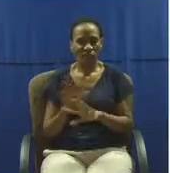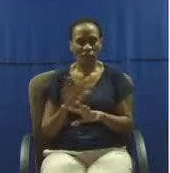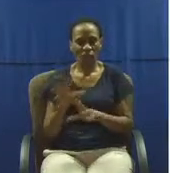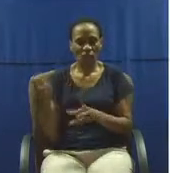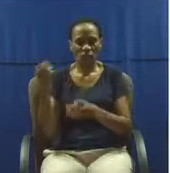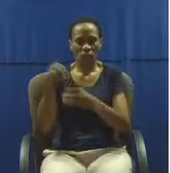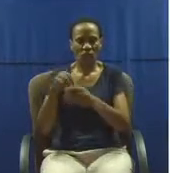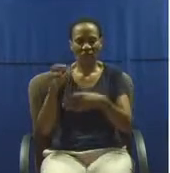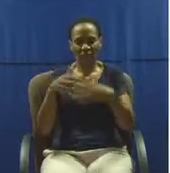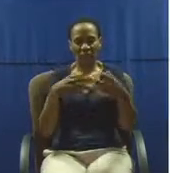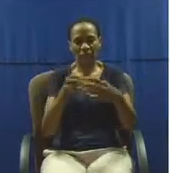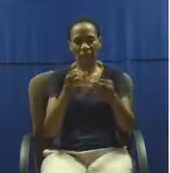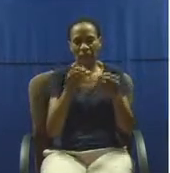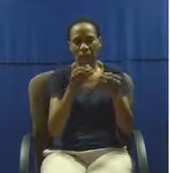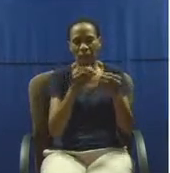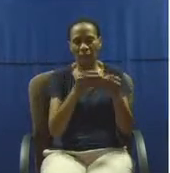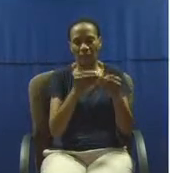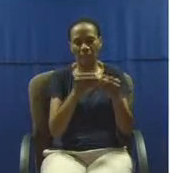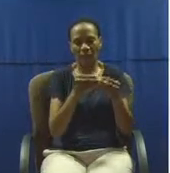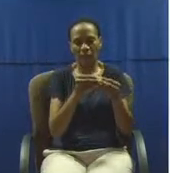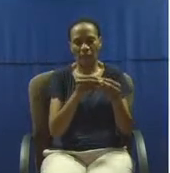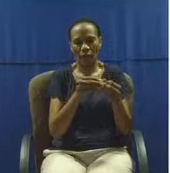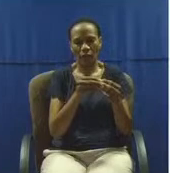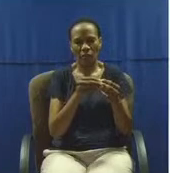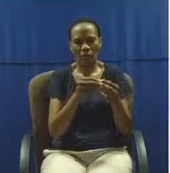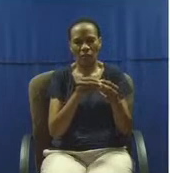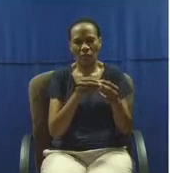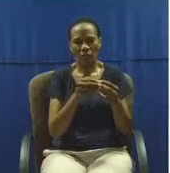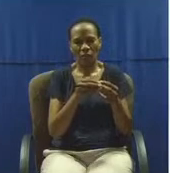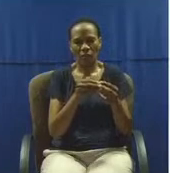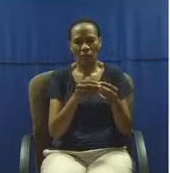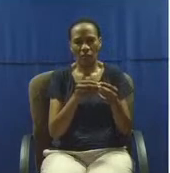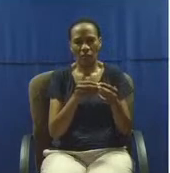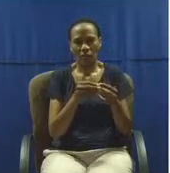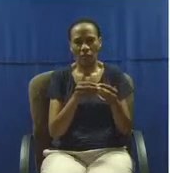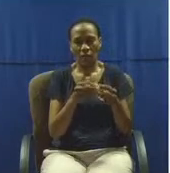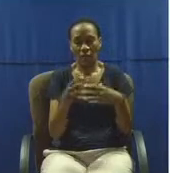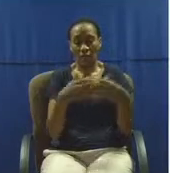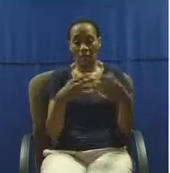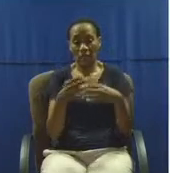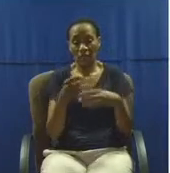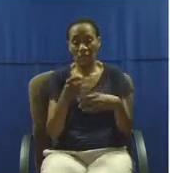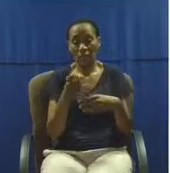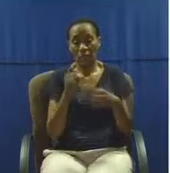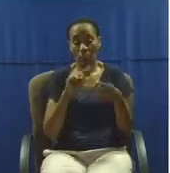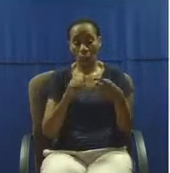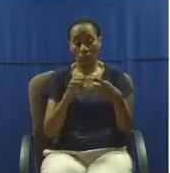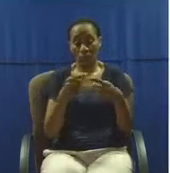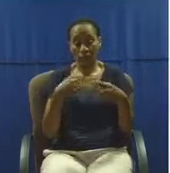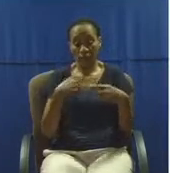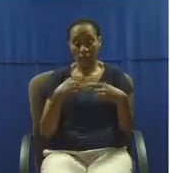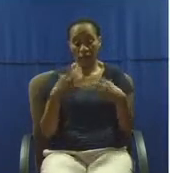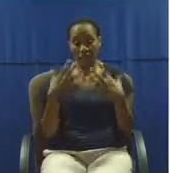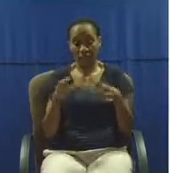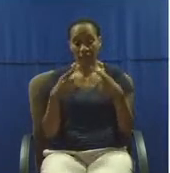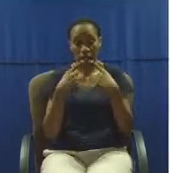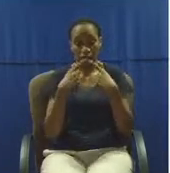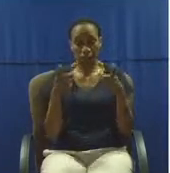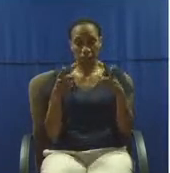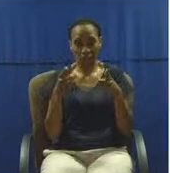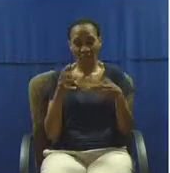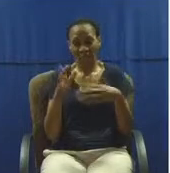some of the inputs that I made in this August